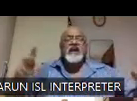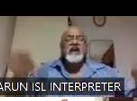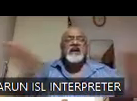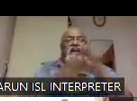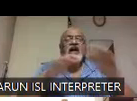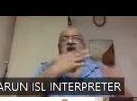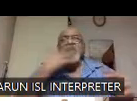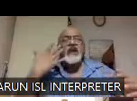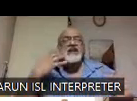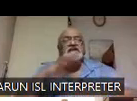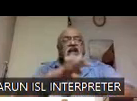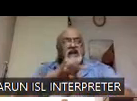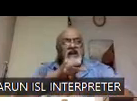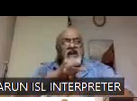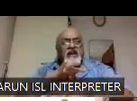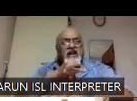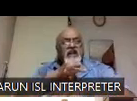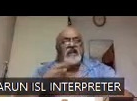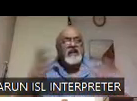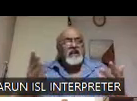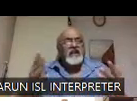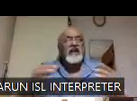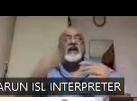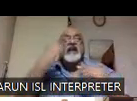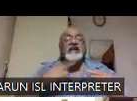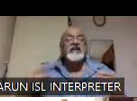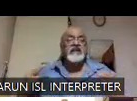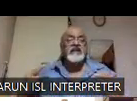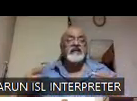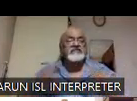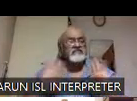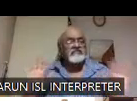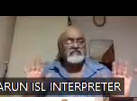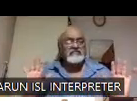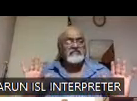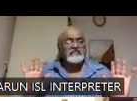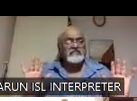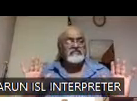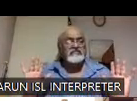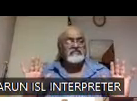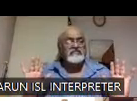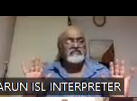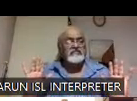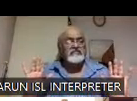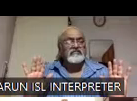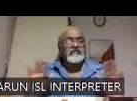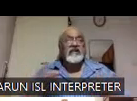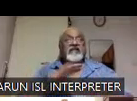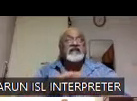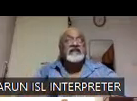color of the skin, when we go beyond religion, we go beyond physical